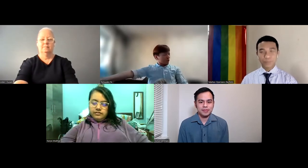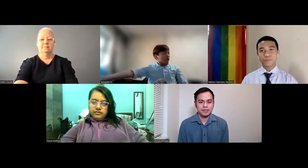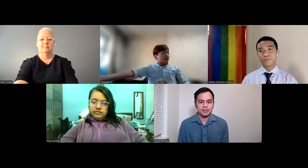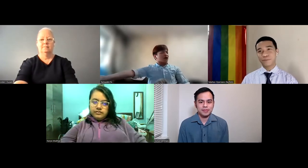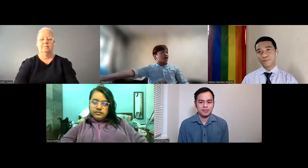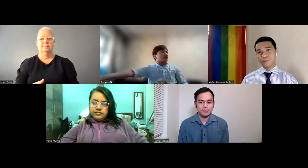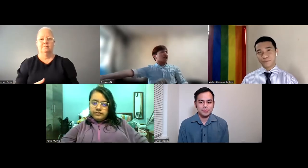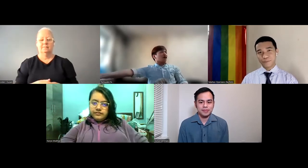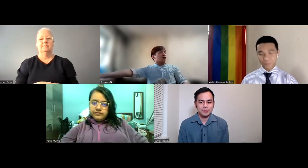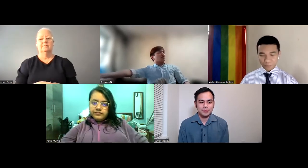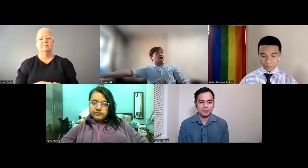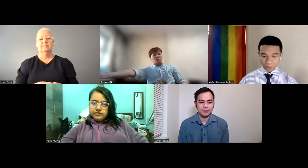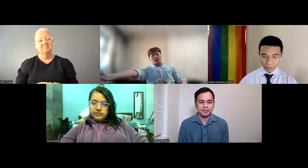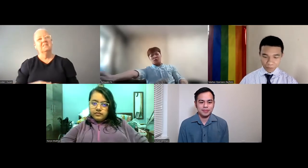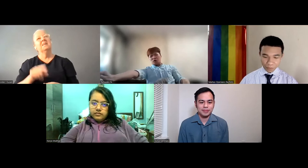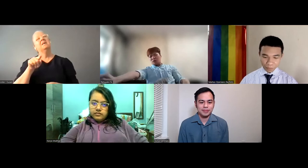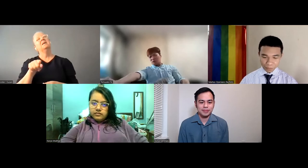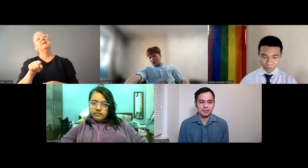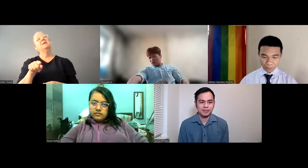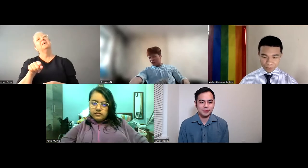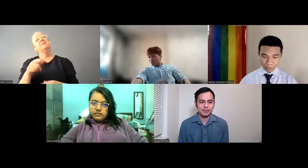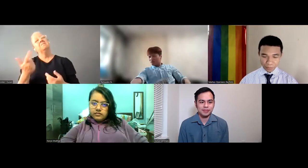For the 5 to 10 years,